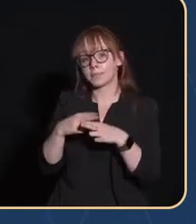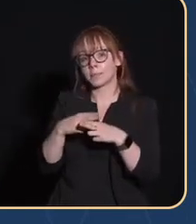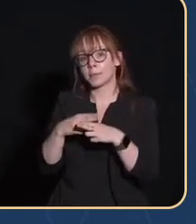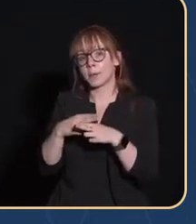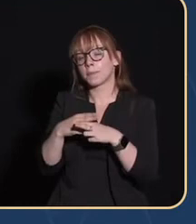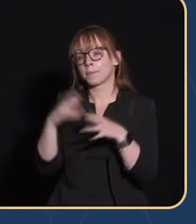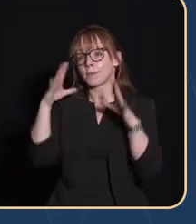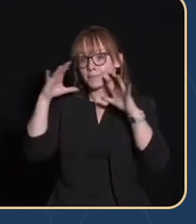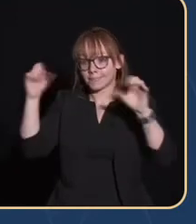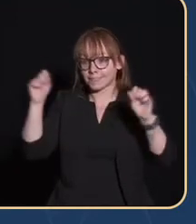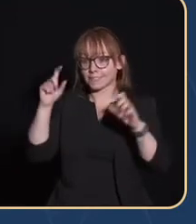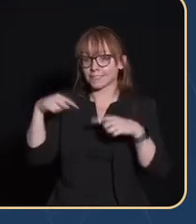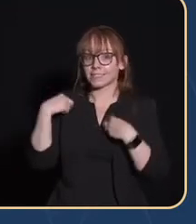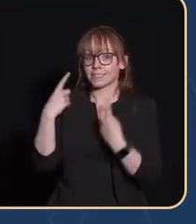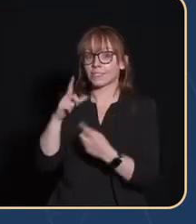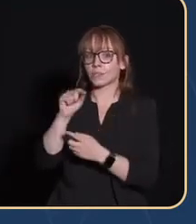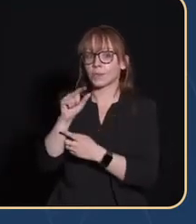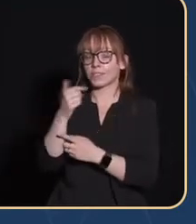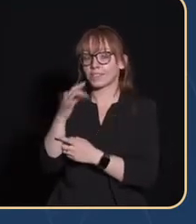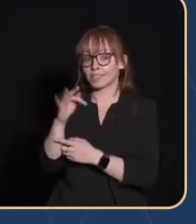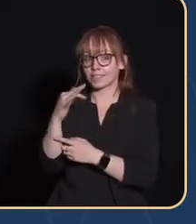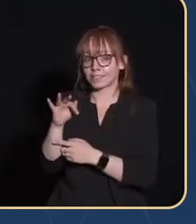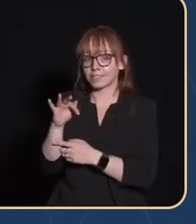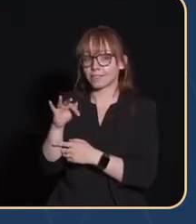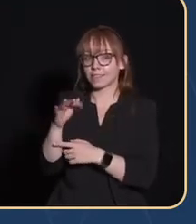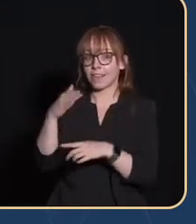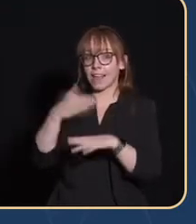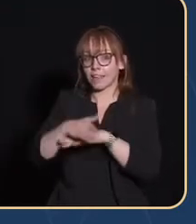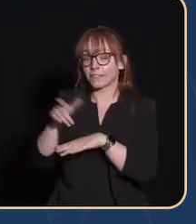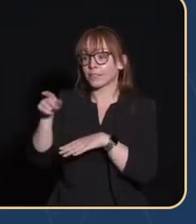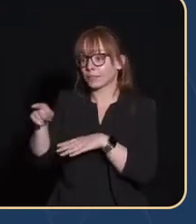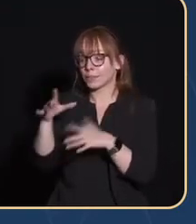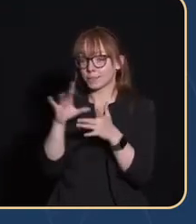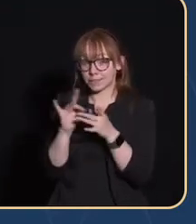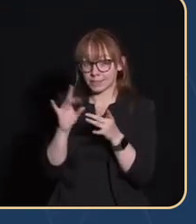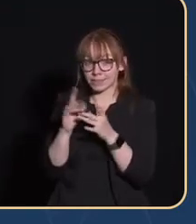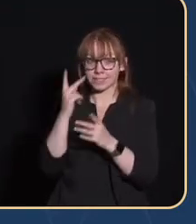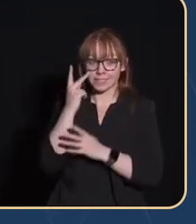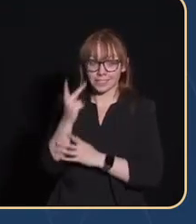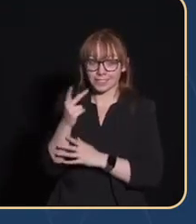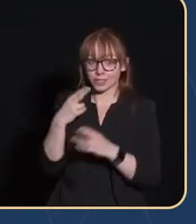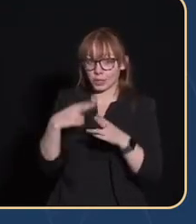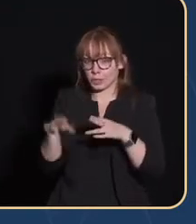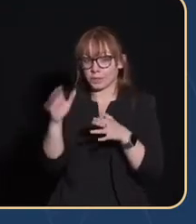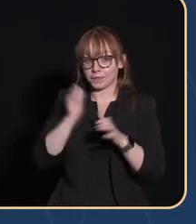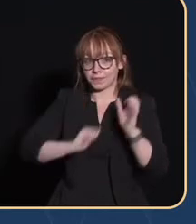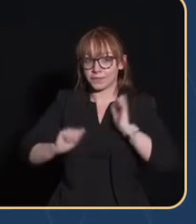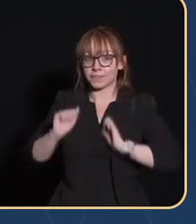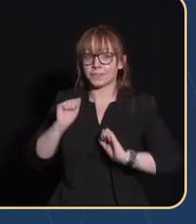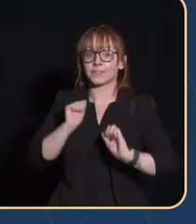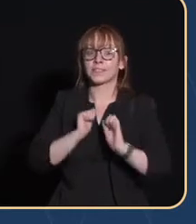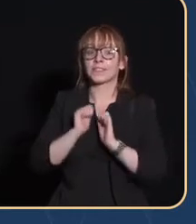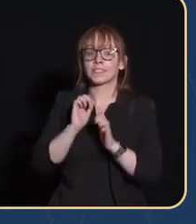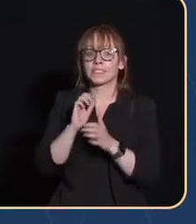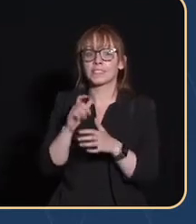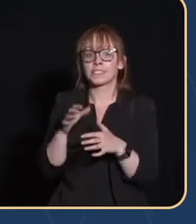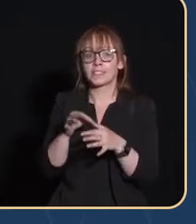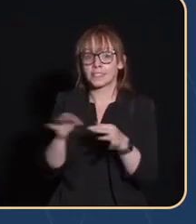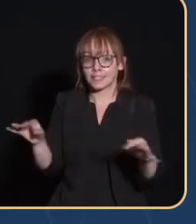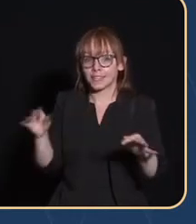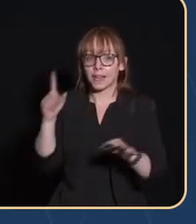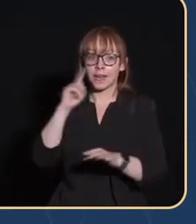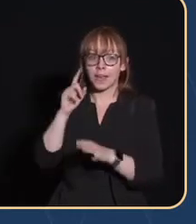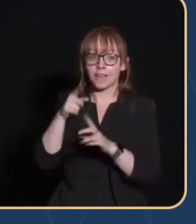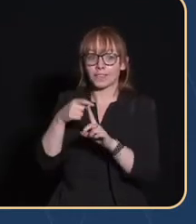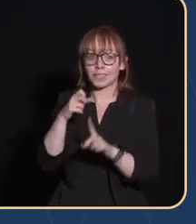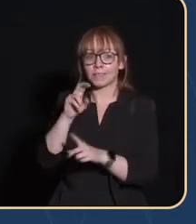2019. After her message, we'll see a short video clip and then hear from Nyleve Hanf-Campbell,